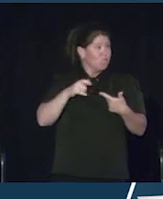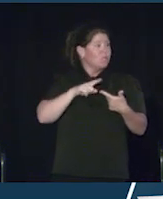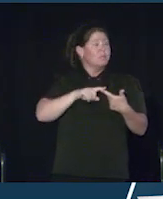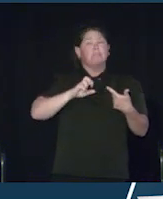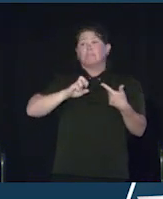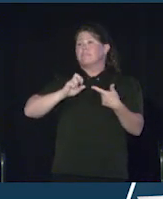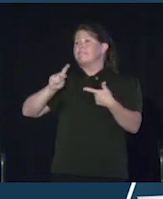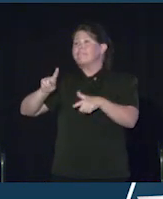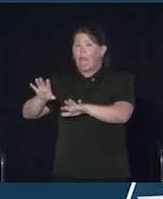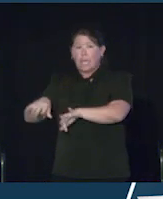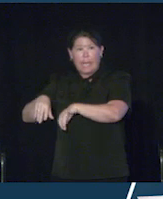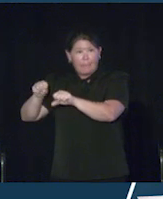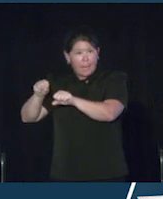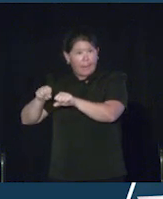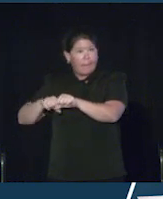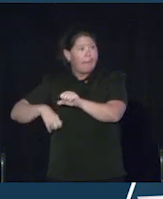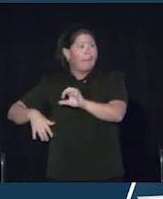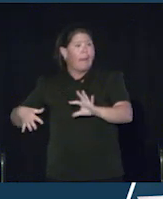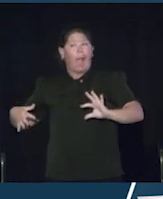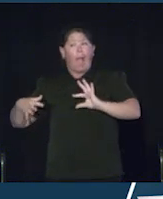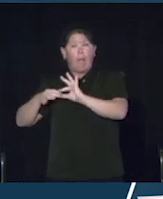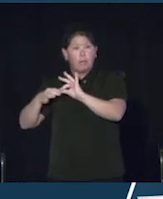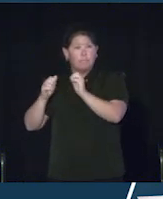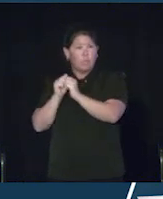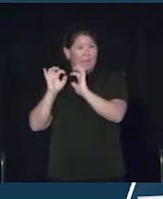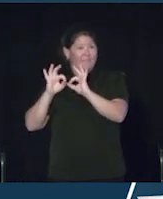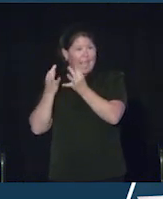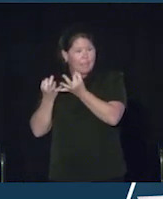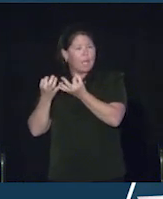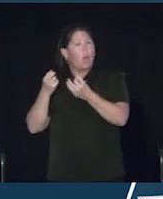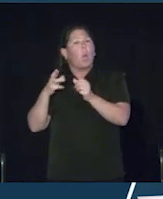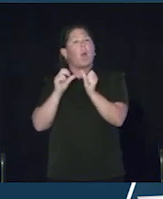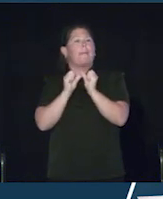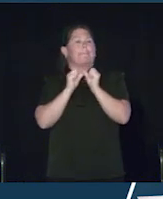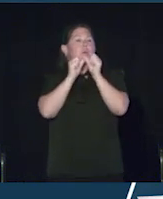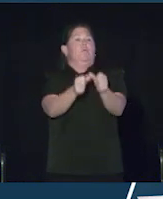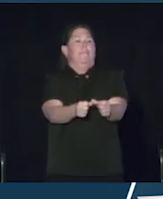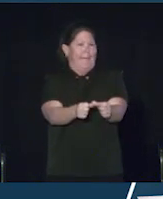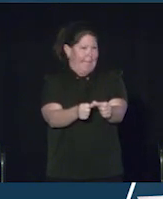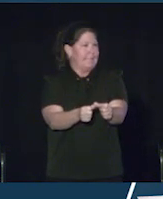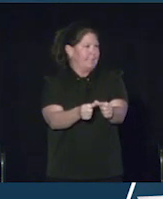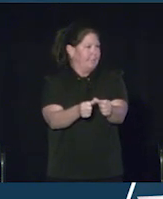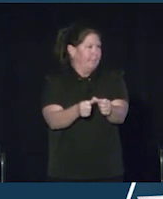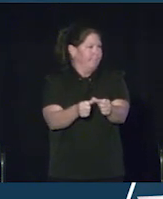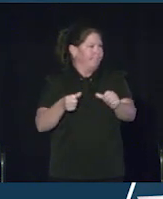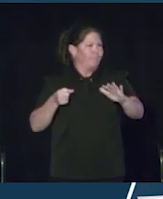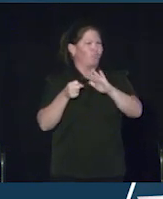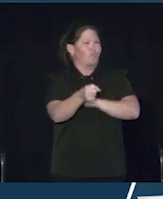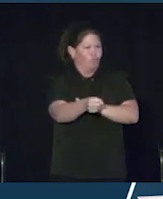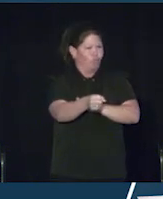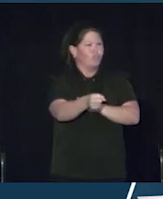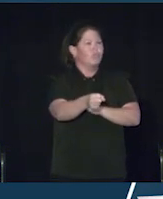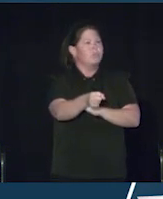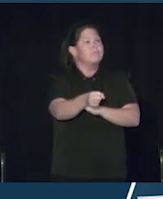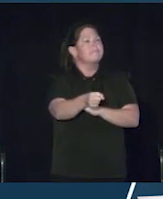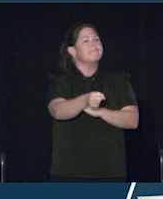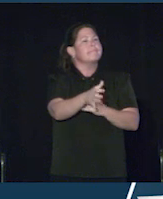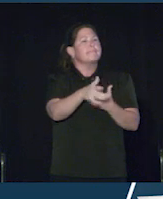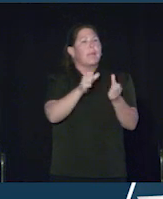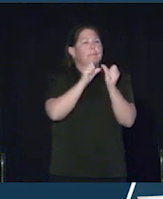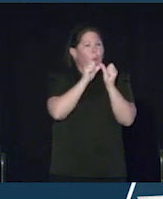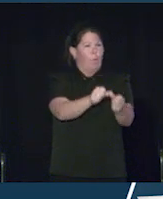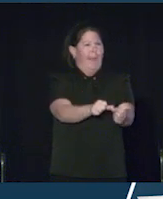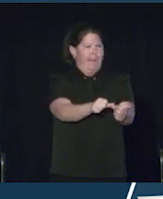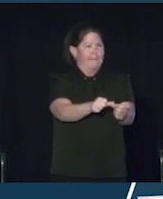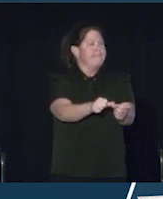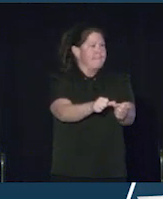or placed in a permanent placement with someone, and they have reached that permanency, that status